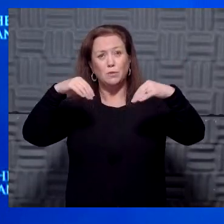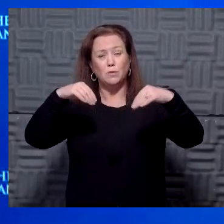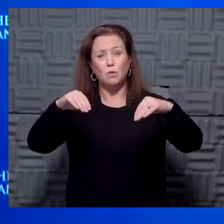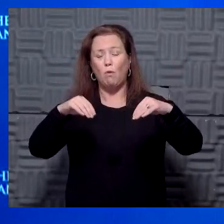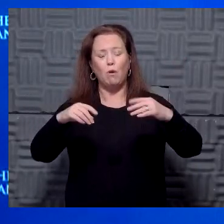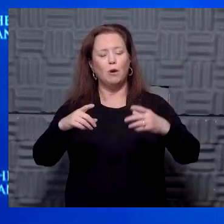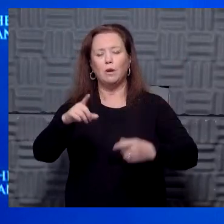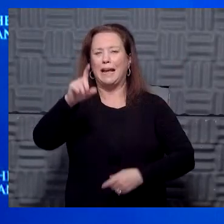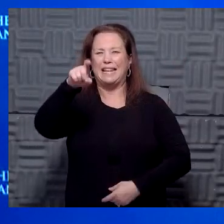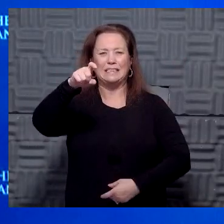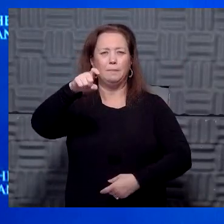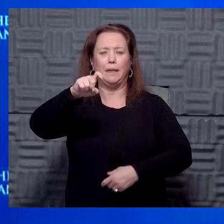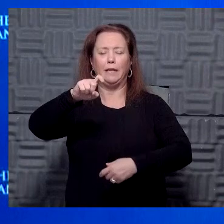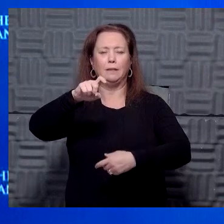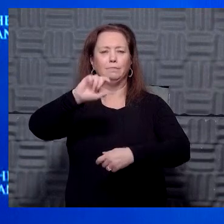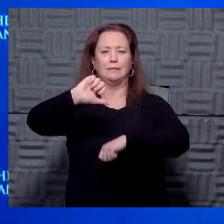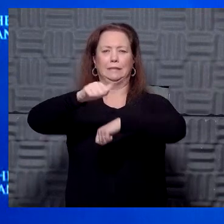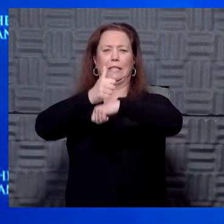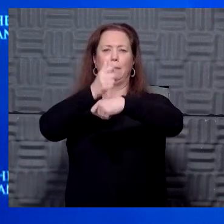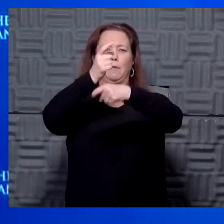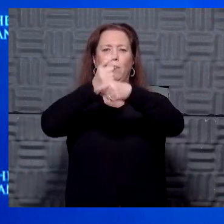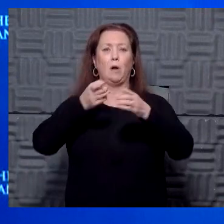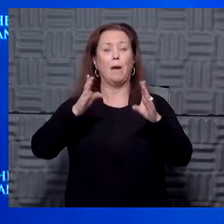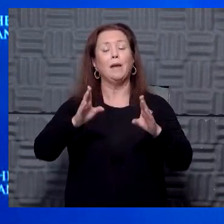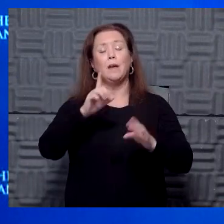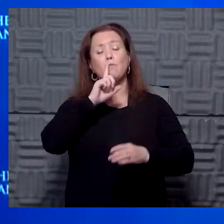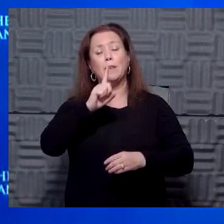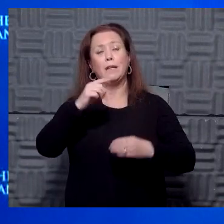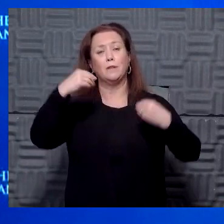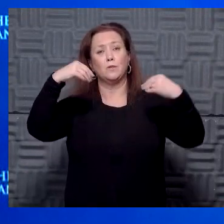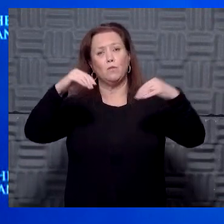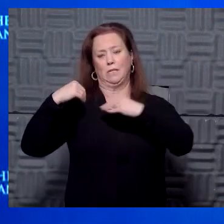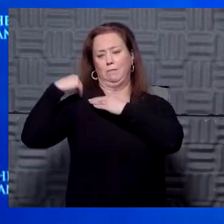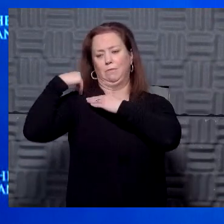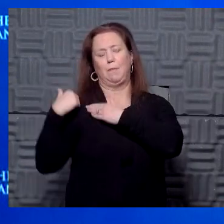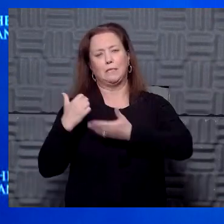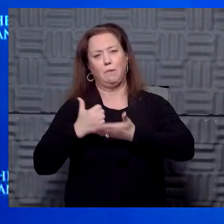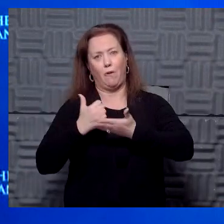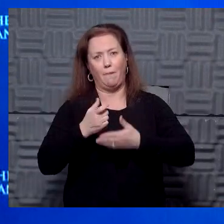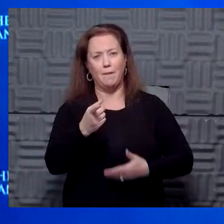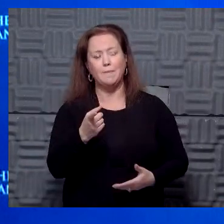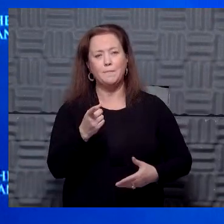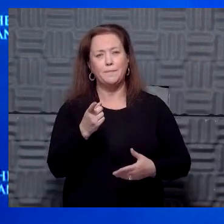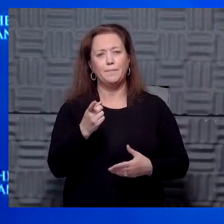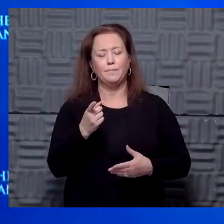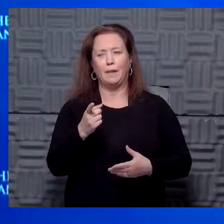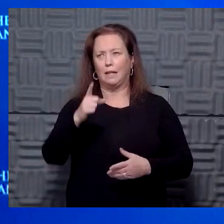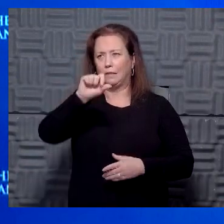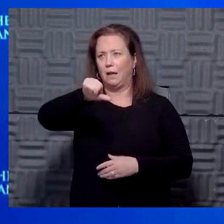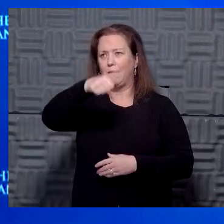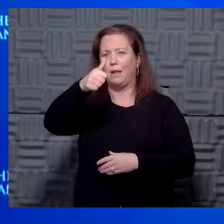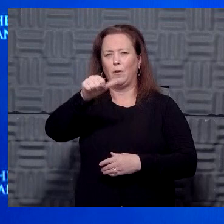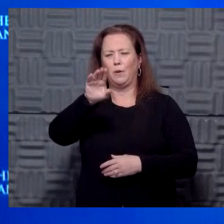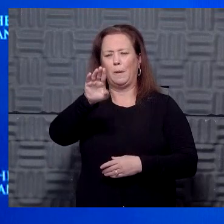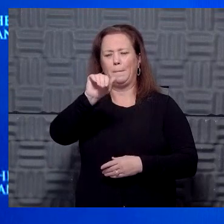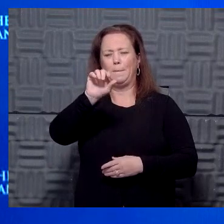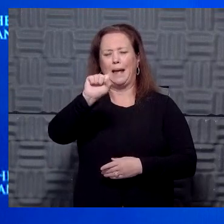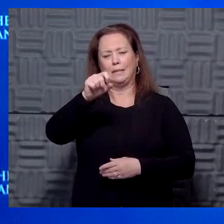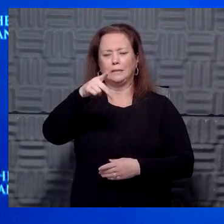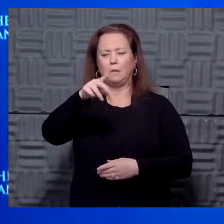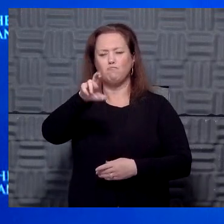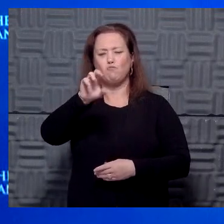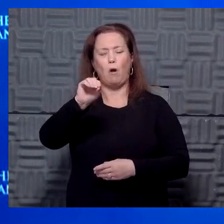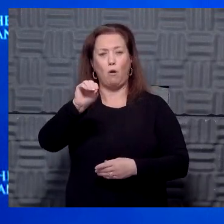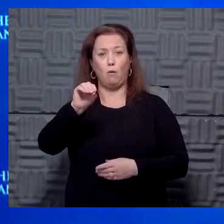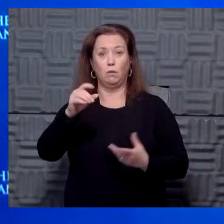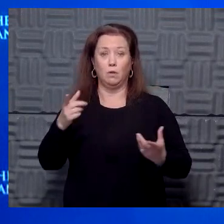do it in the right way. And quite honestly, the stores have got to help you. I saw another question that popped up over the weekend about Bass Pro Shop. Should they be open or closed?